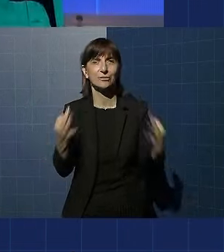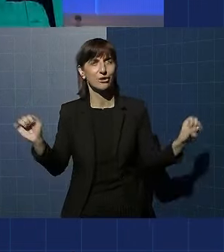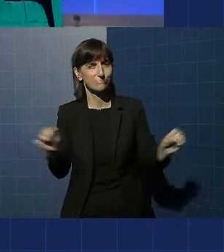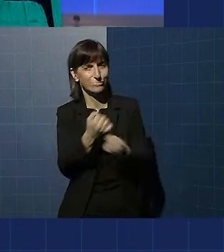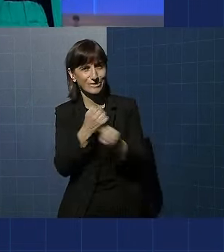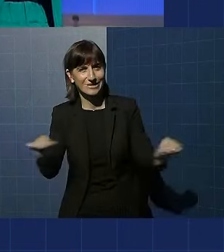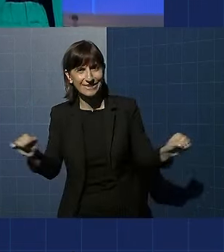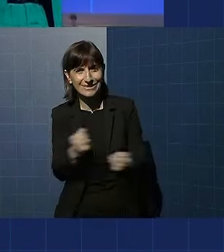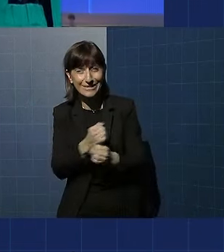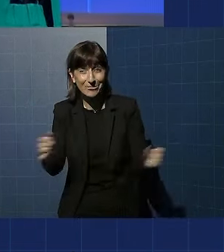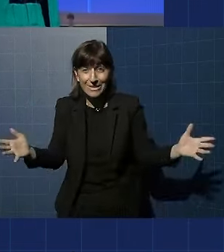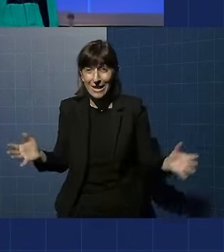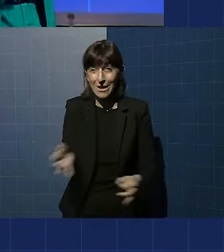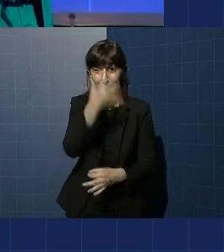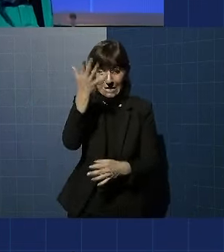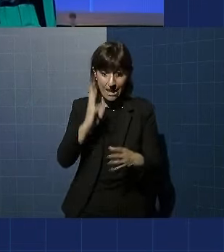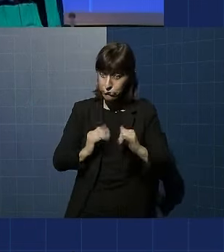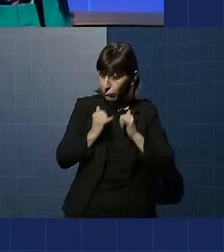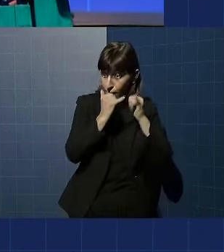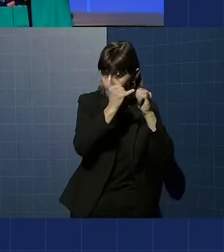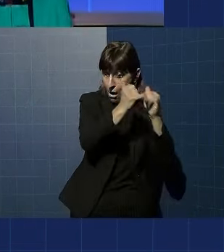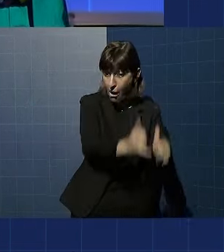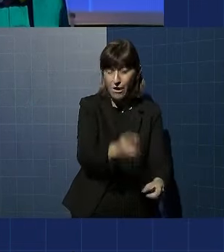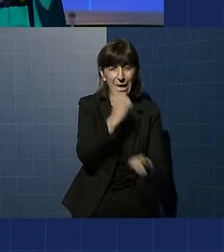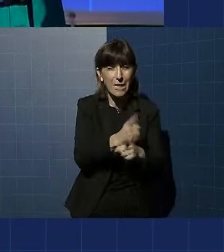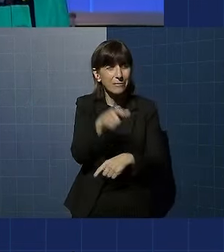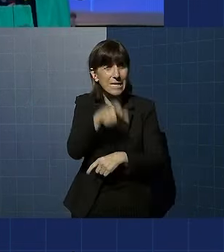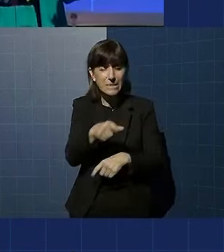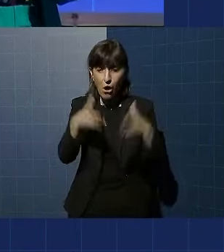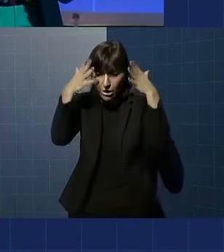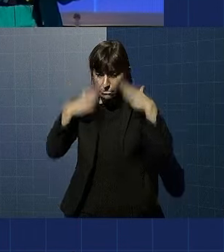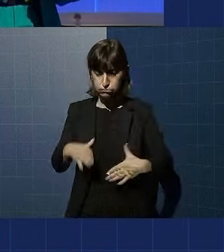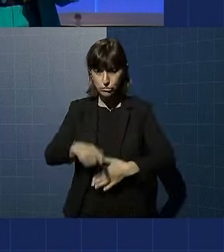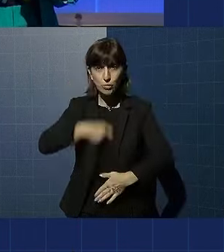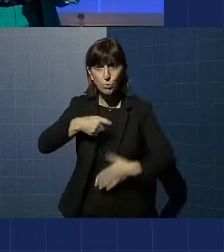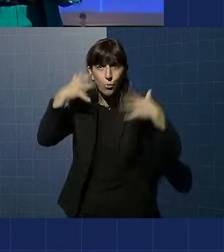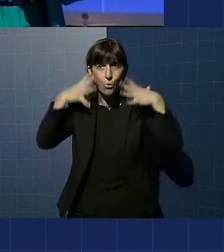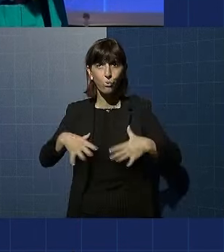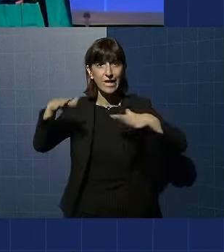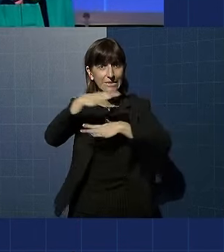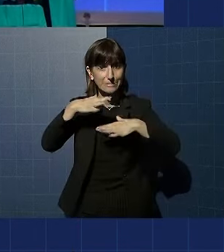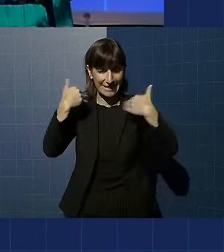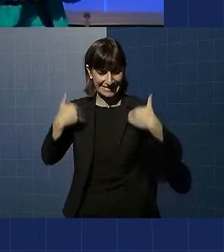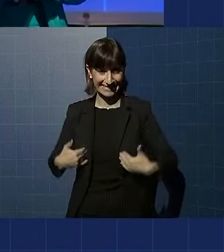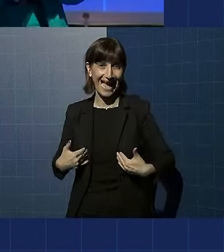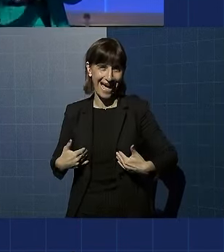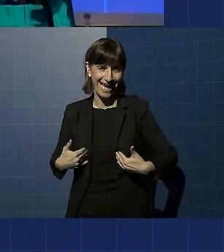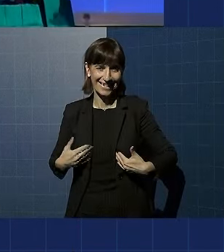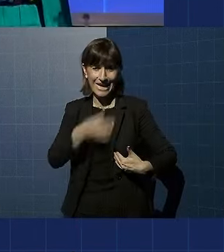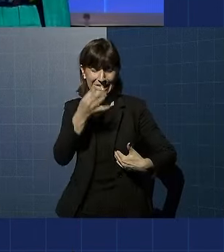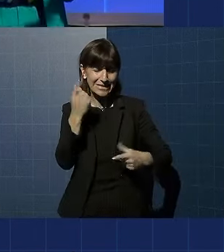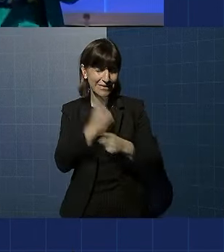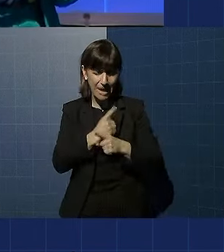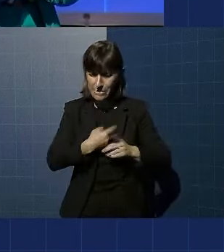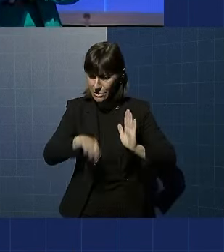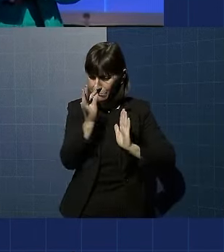need to consider that astronauts will be very confined in a habitat that we make for them. This, of course, also has impacts.